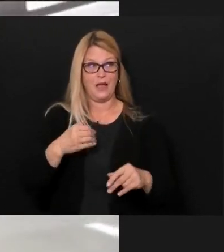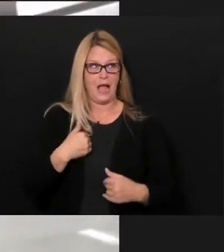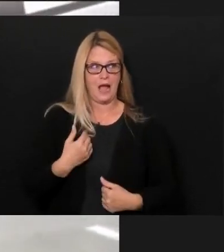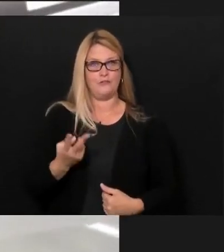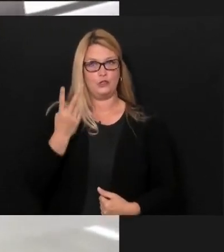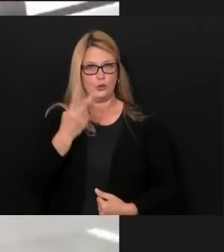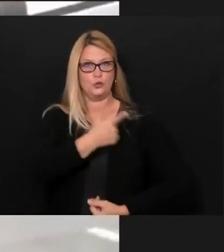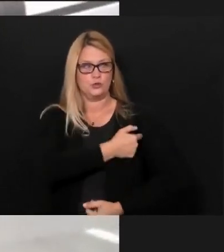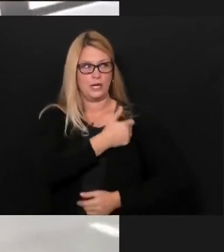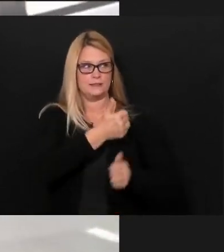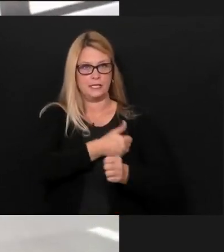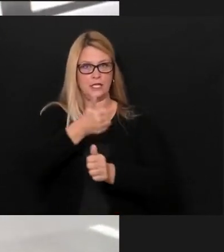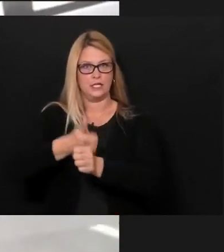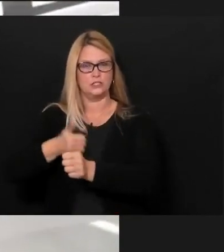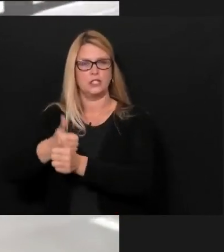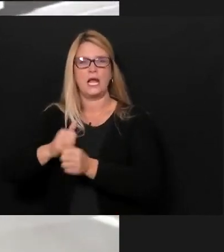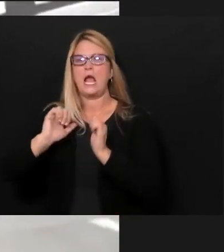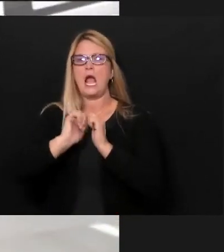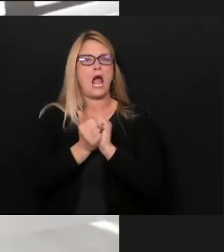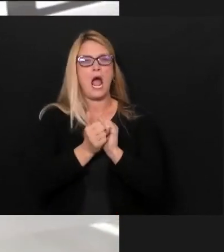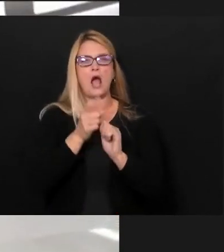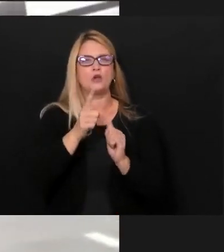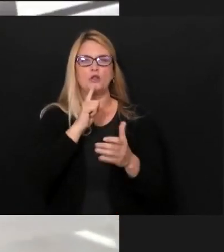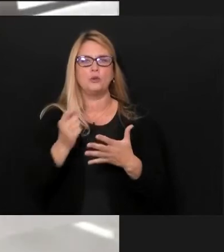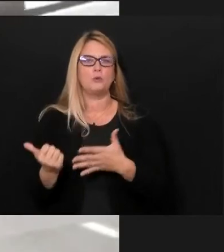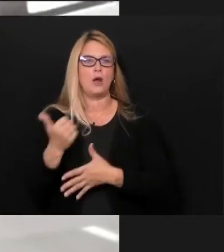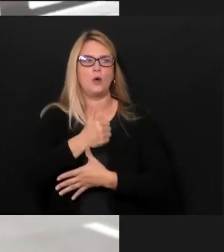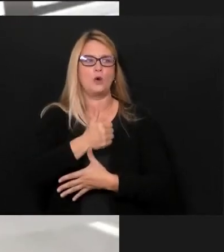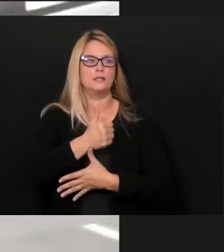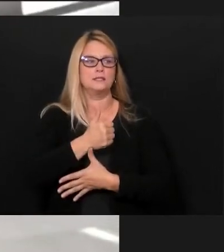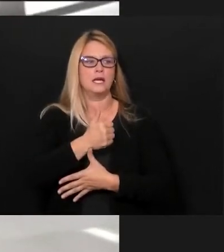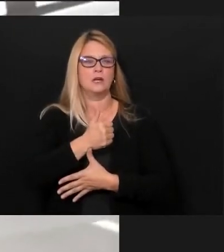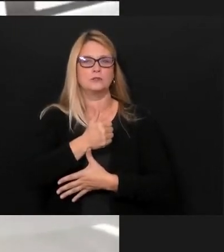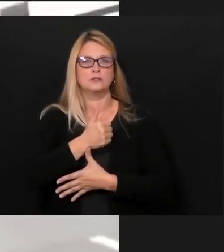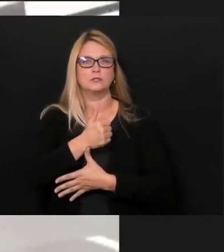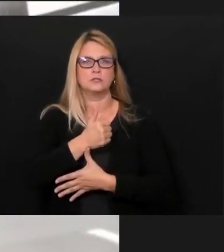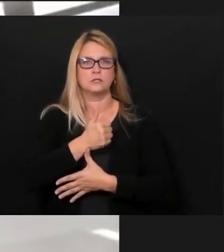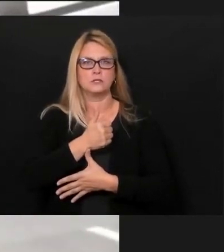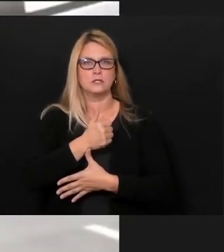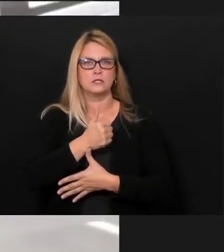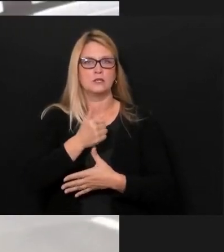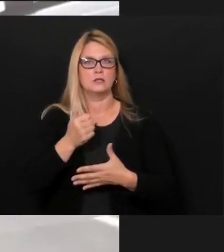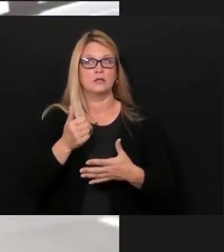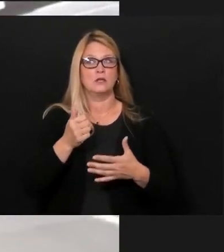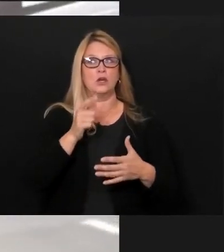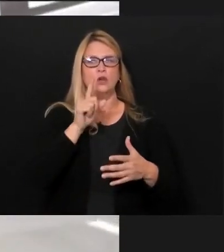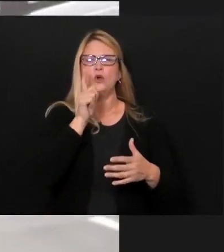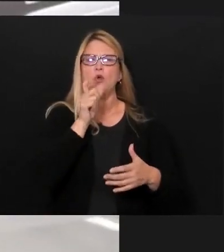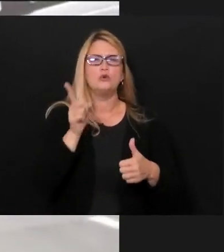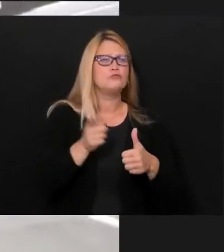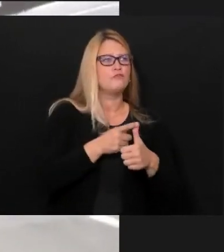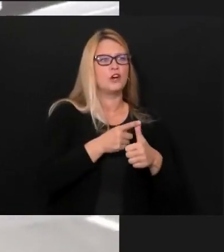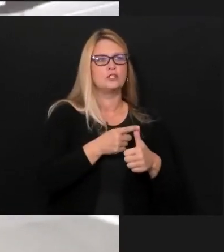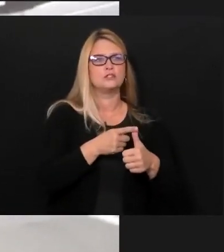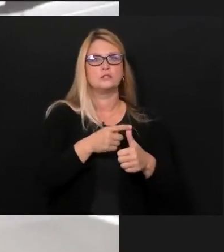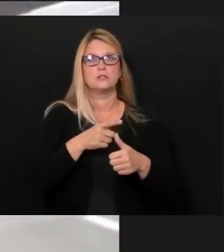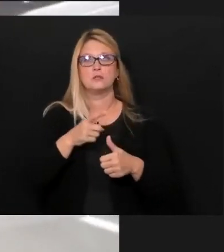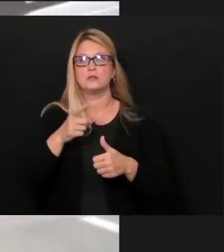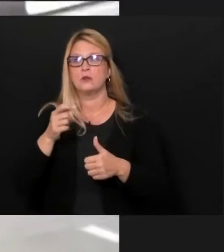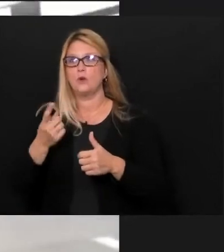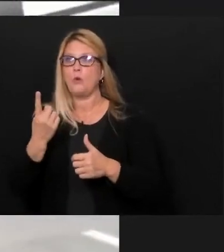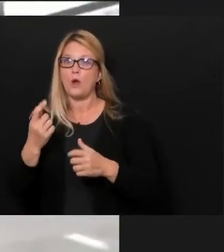do you prioritize which nursing homes to go to first? Do you go to the ones that have the most recent outbreaks? Do you go to the ones that have had